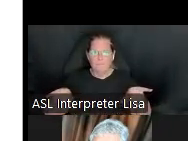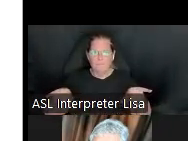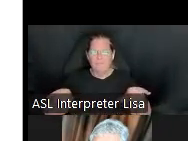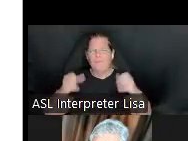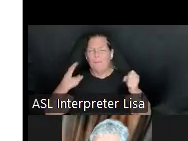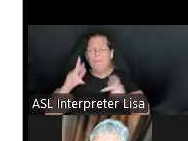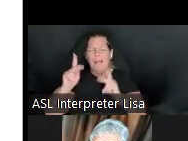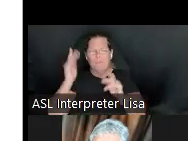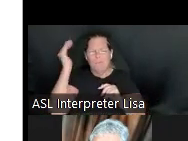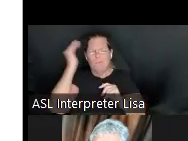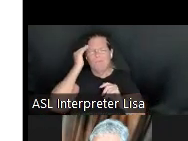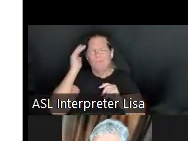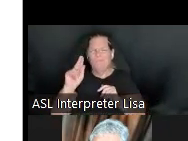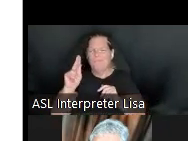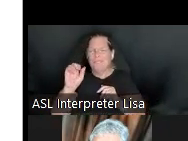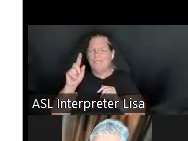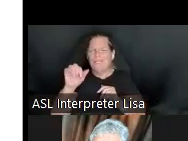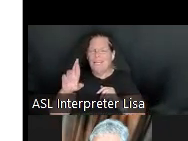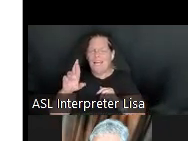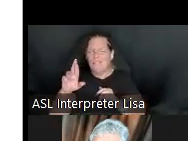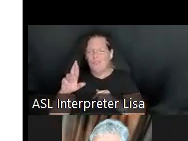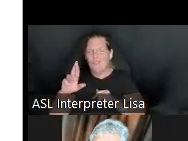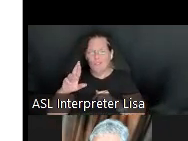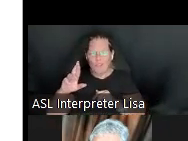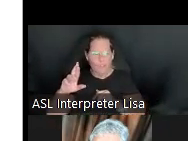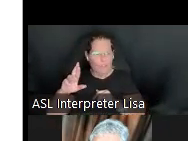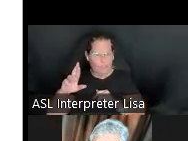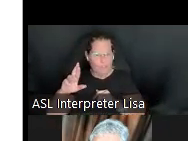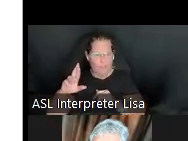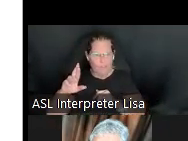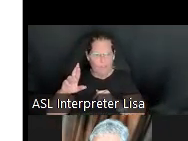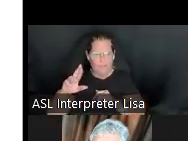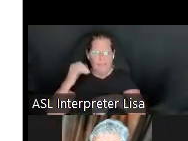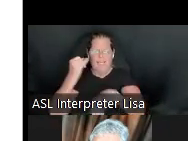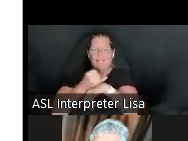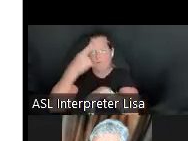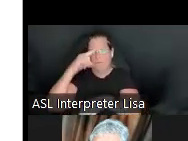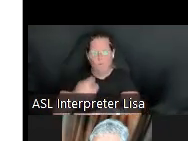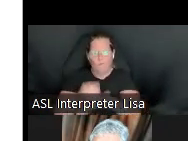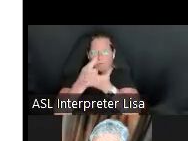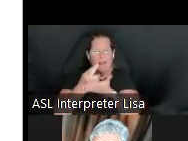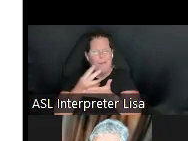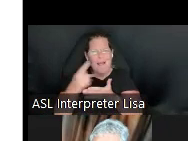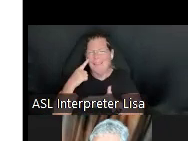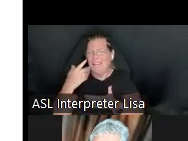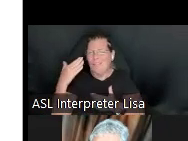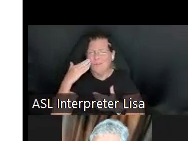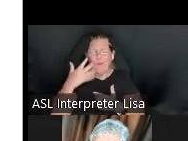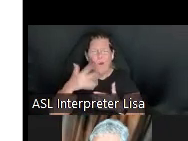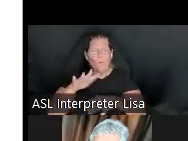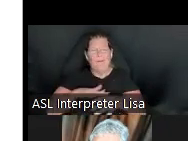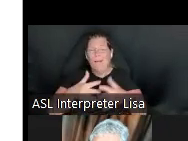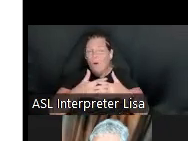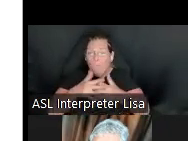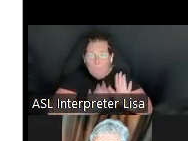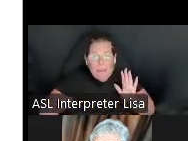with the Kessler Institute for Rehabilitation in North Jersey. I think it's nationally and internationally known. We work